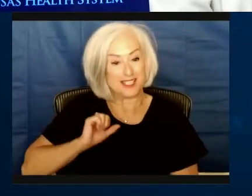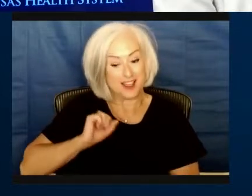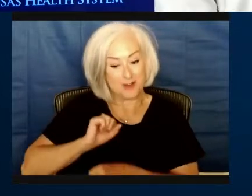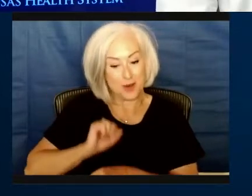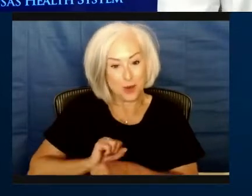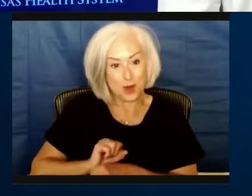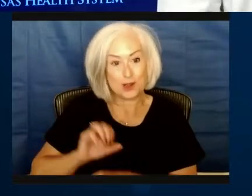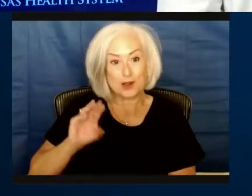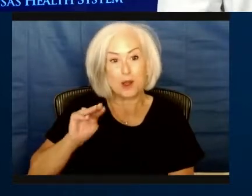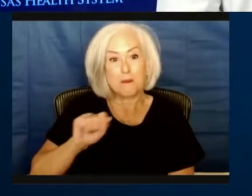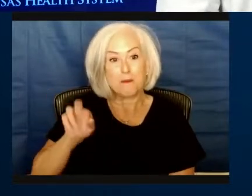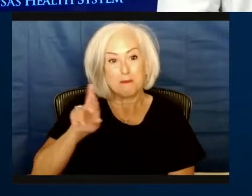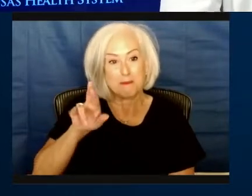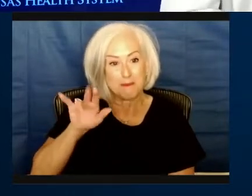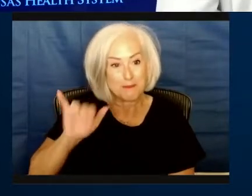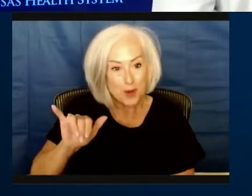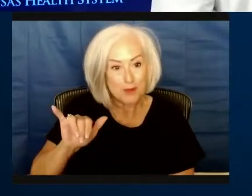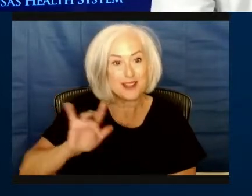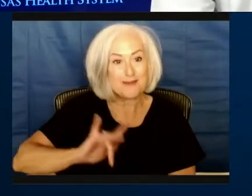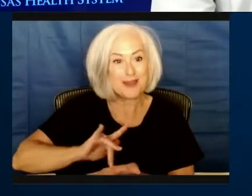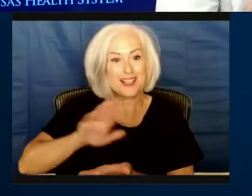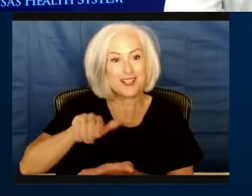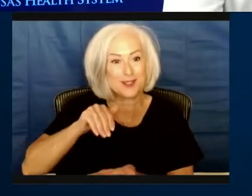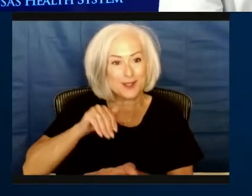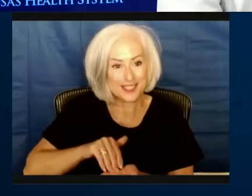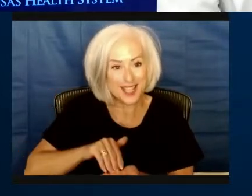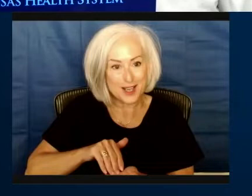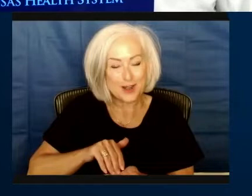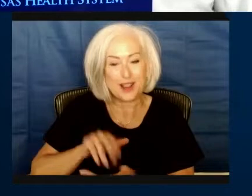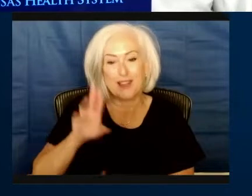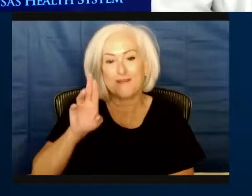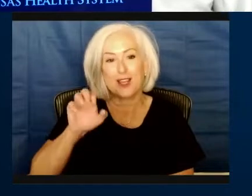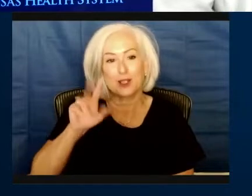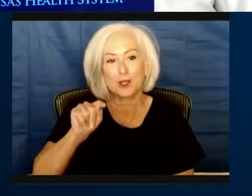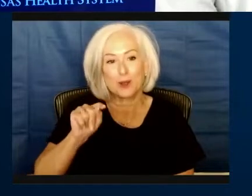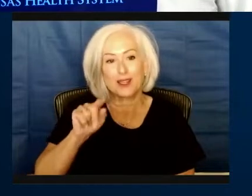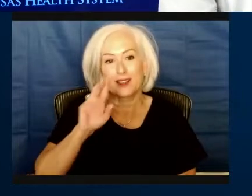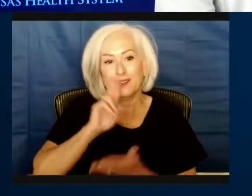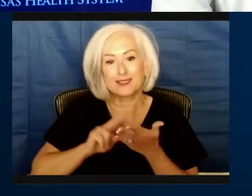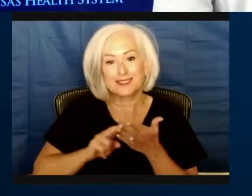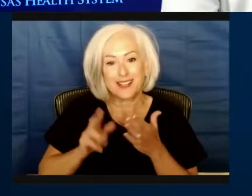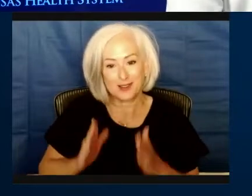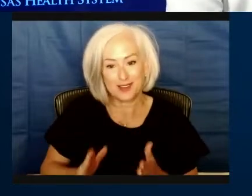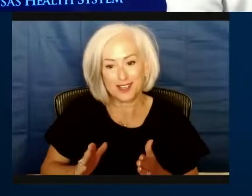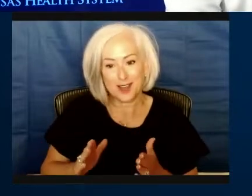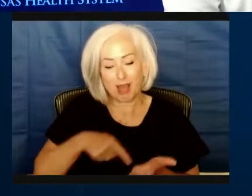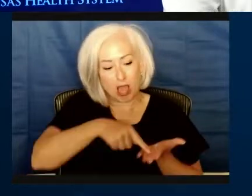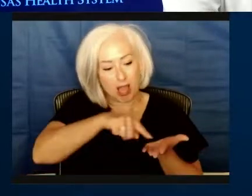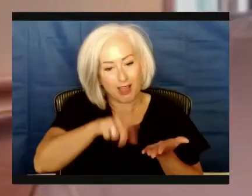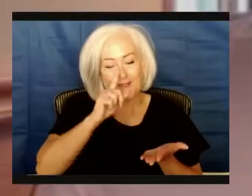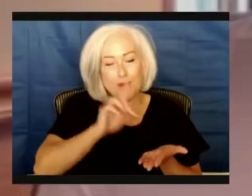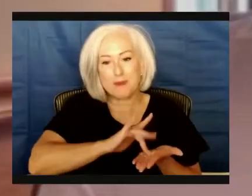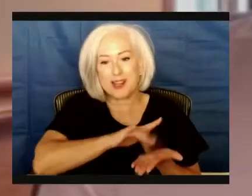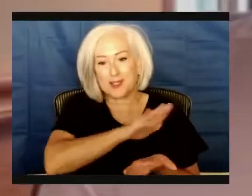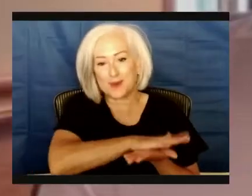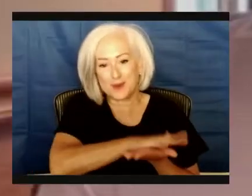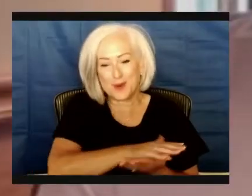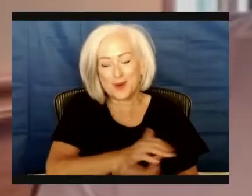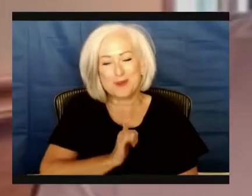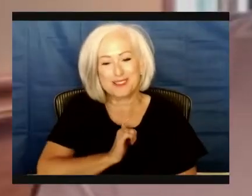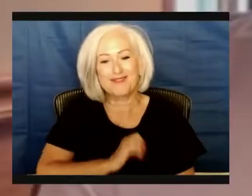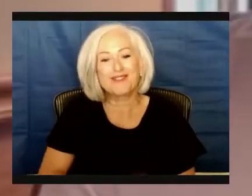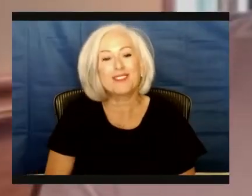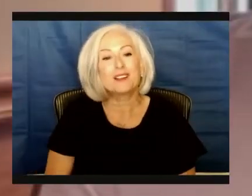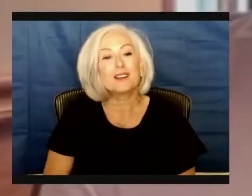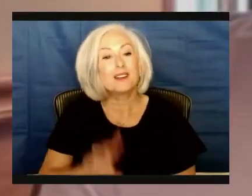secretary trying to pay my way for medical school. So, Dax, talk to us a little bit. How are you doing? I had no injuries.